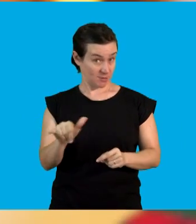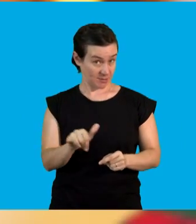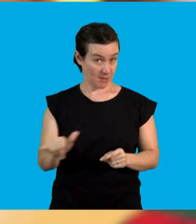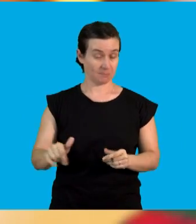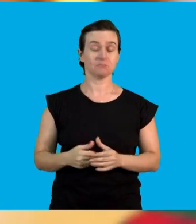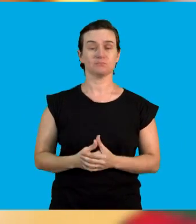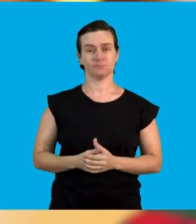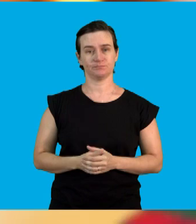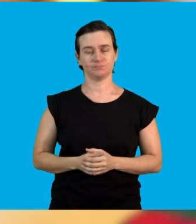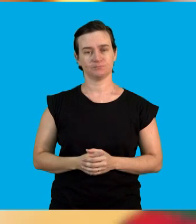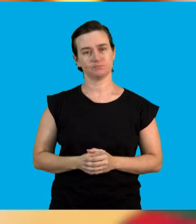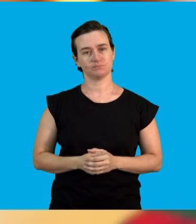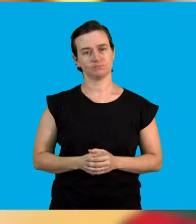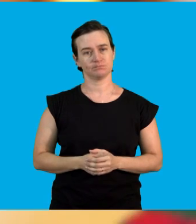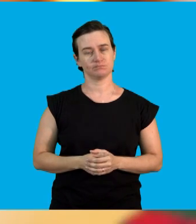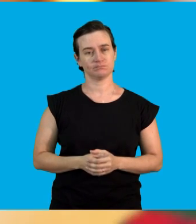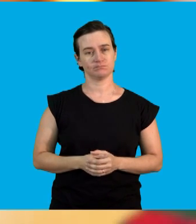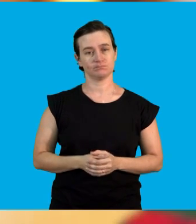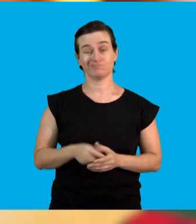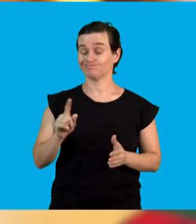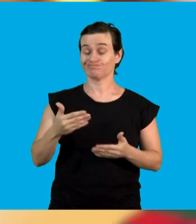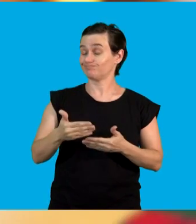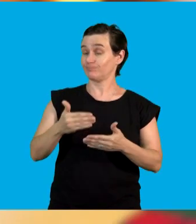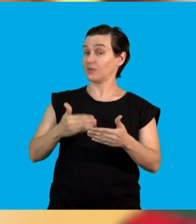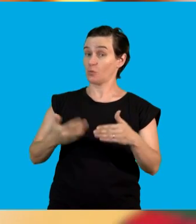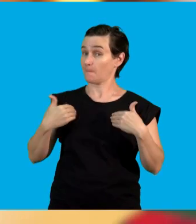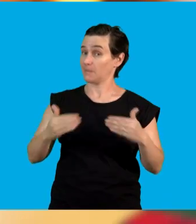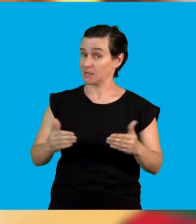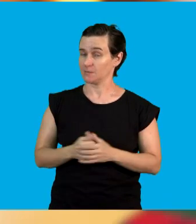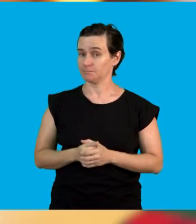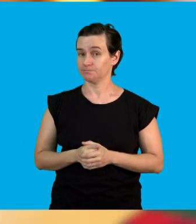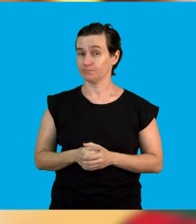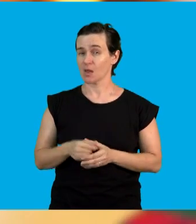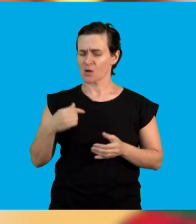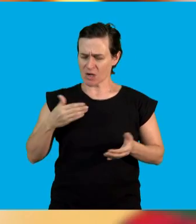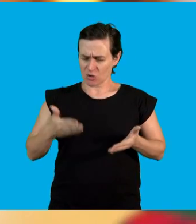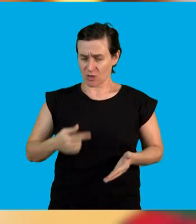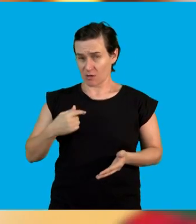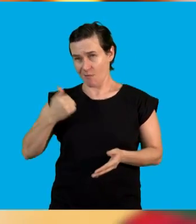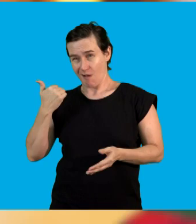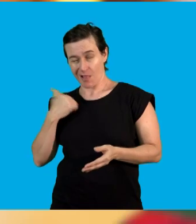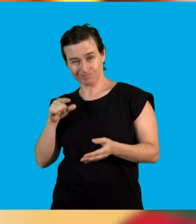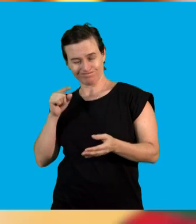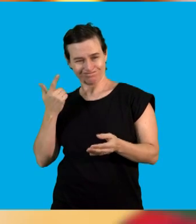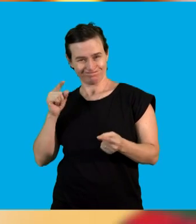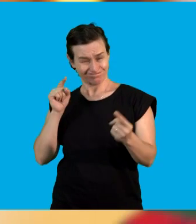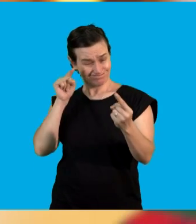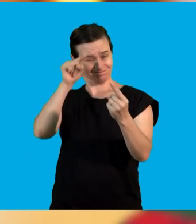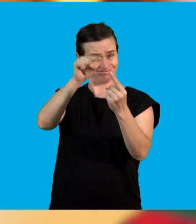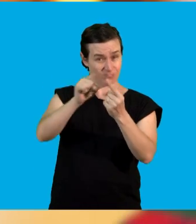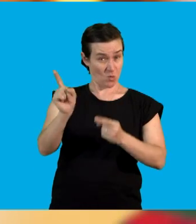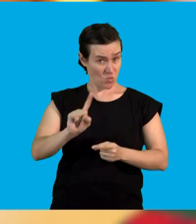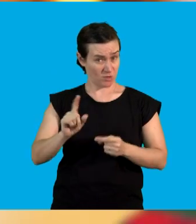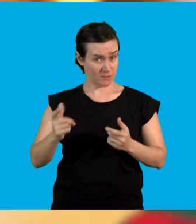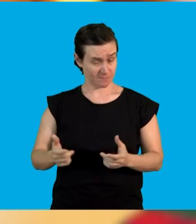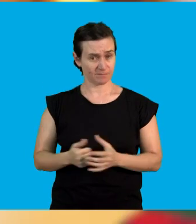any. But before we get to that point, there are certain goals that you and I are supposed to